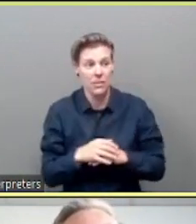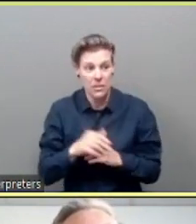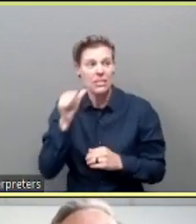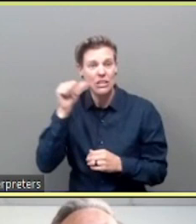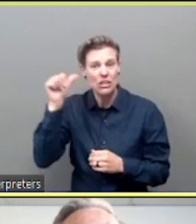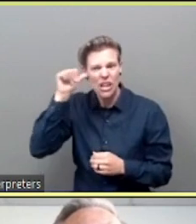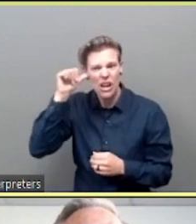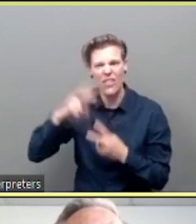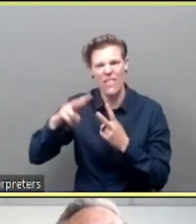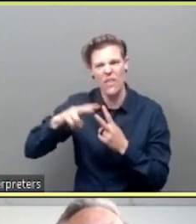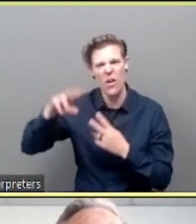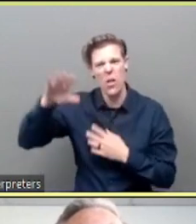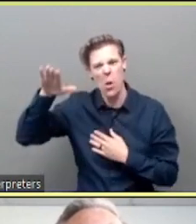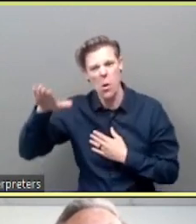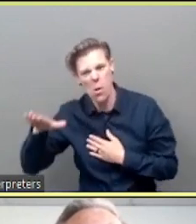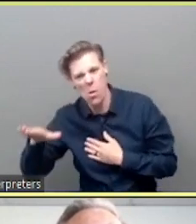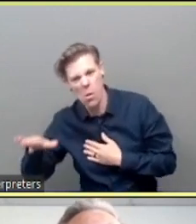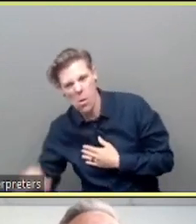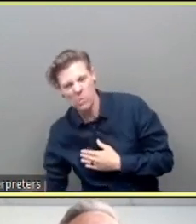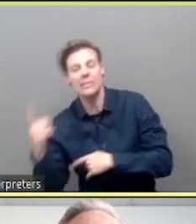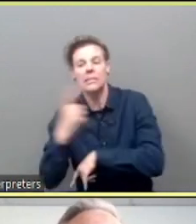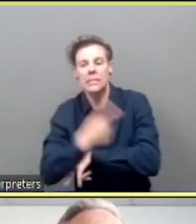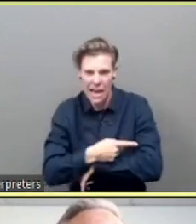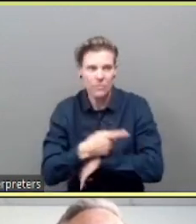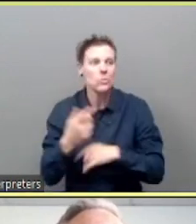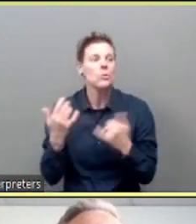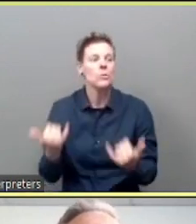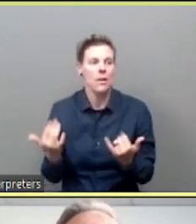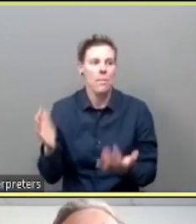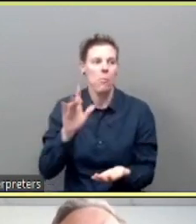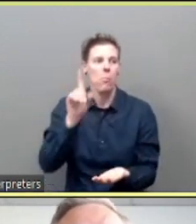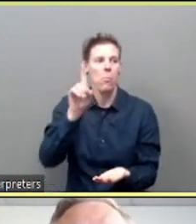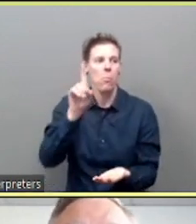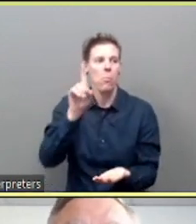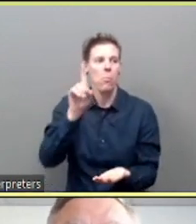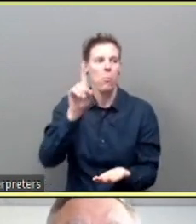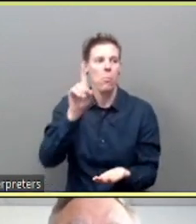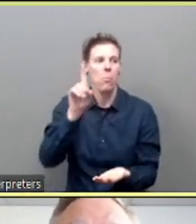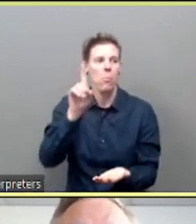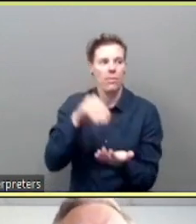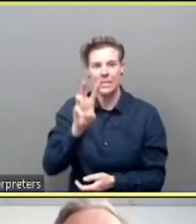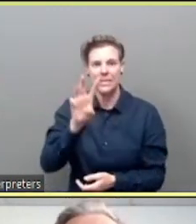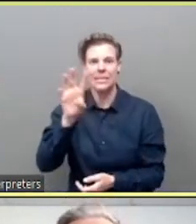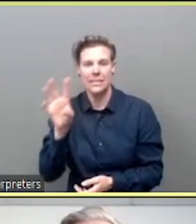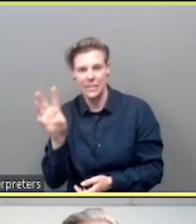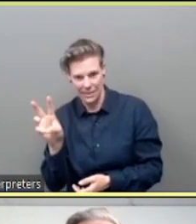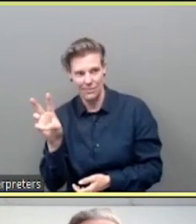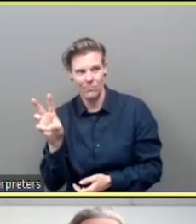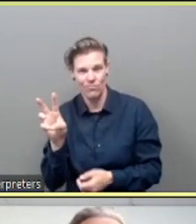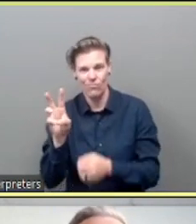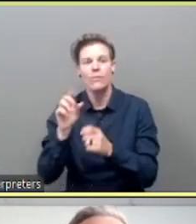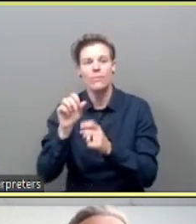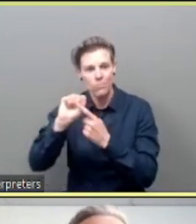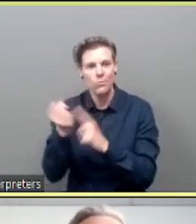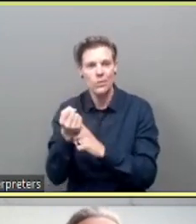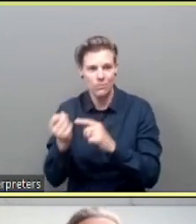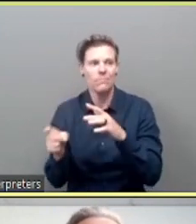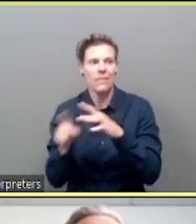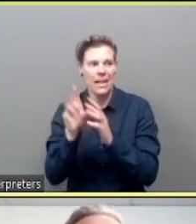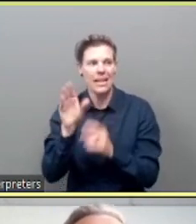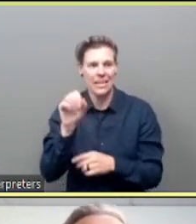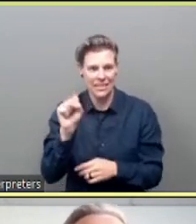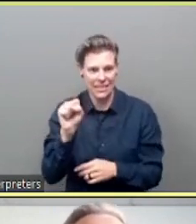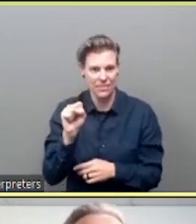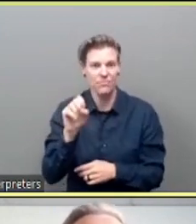reporting 1,166 cases, 419 people in the hospital with COVID, which is high,